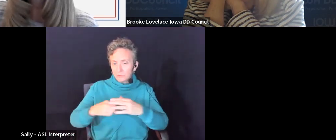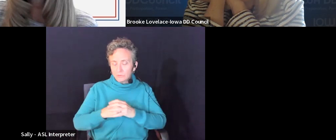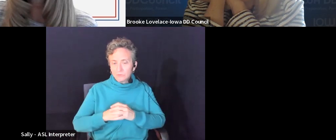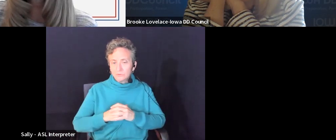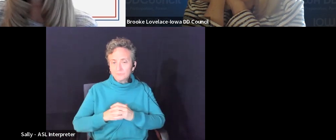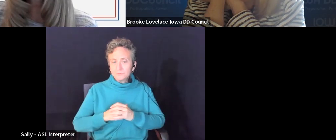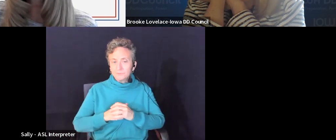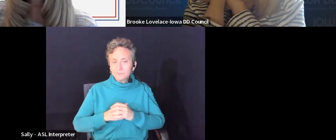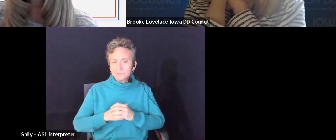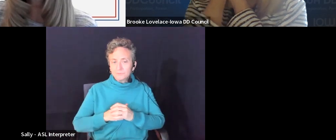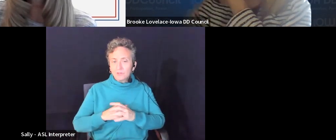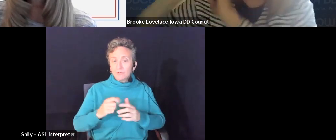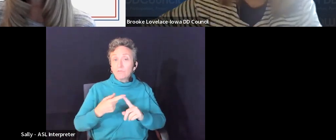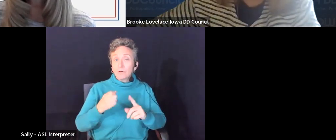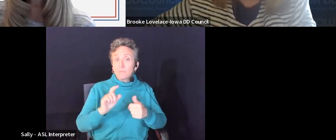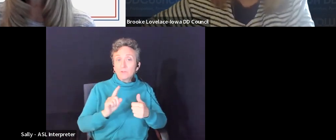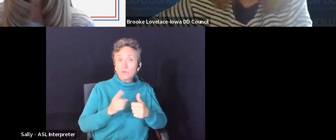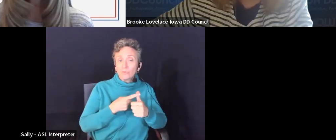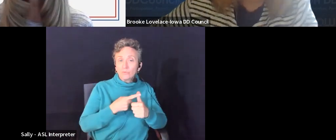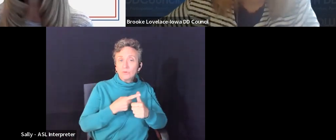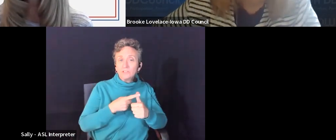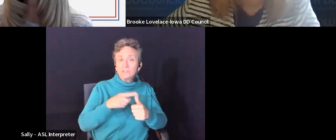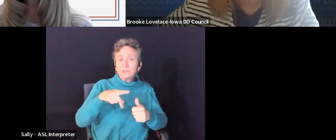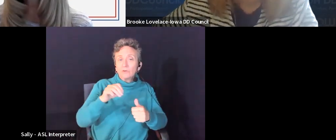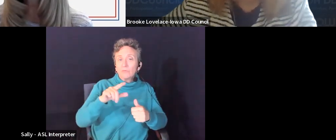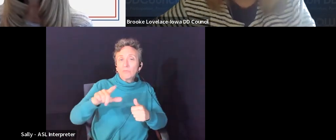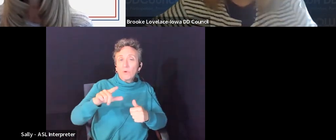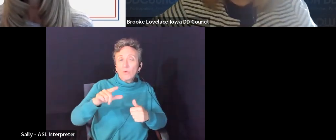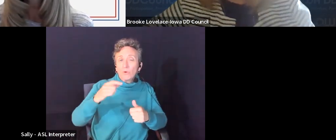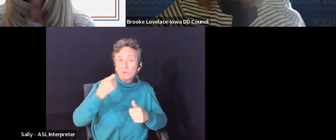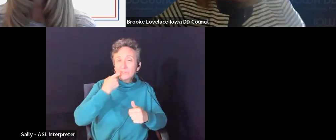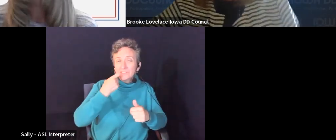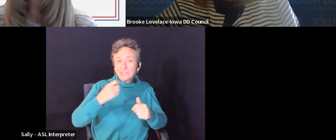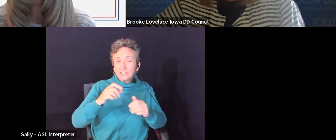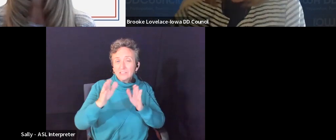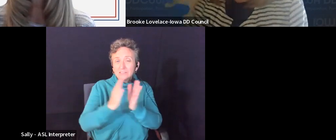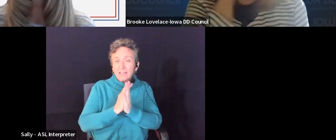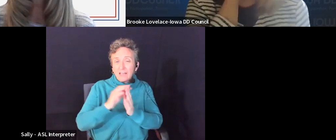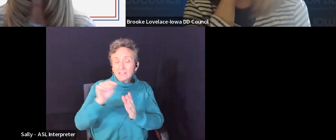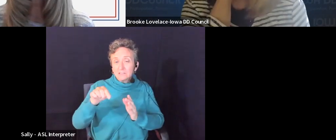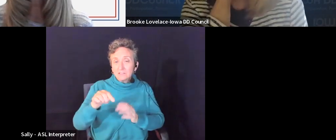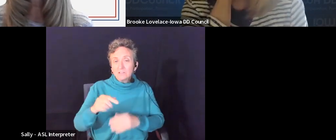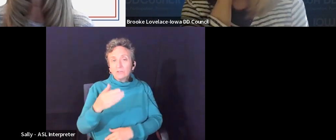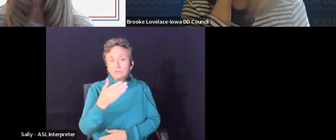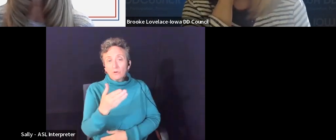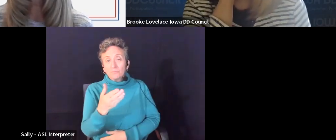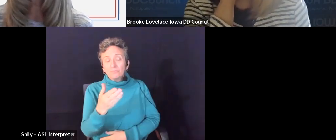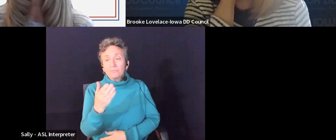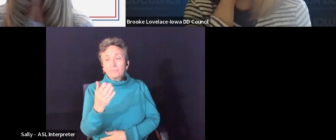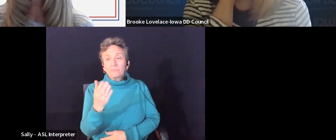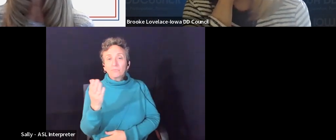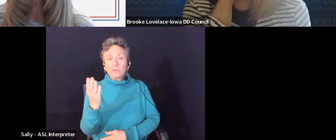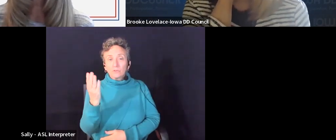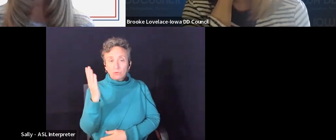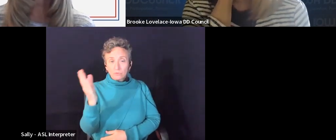continue of the original poll that we took, the first poll that we took. So just looking at what